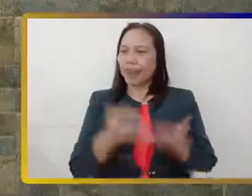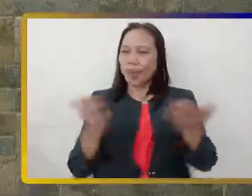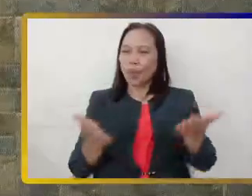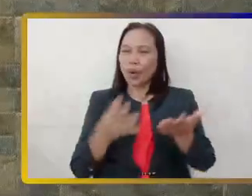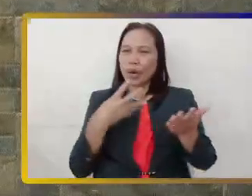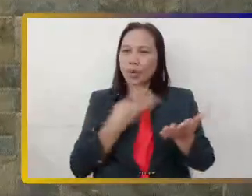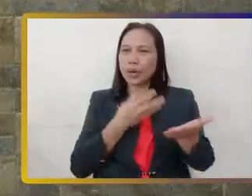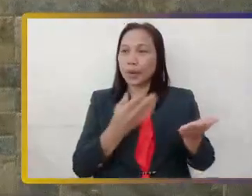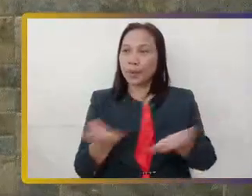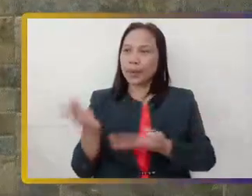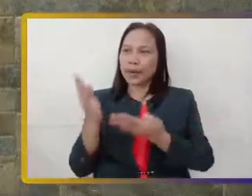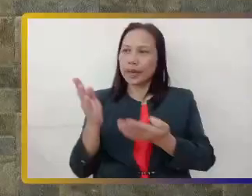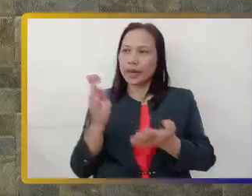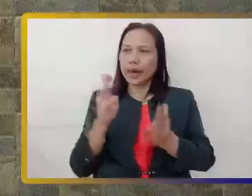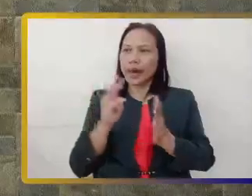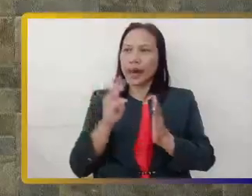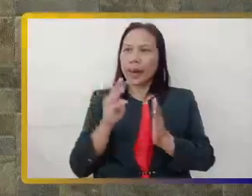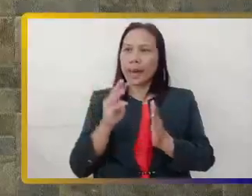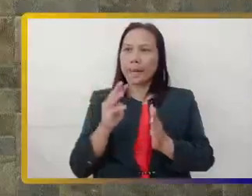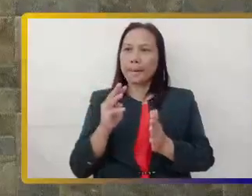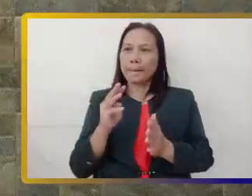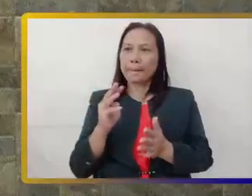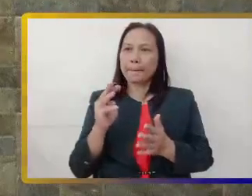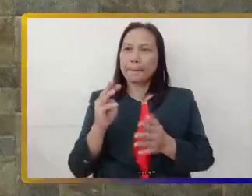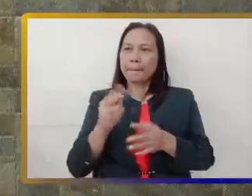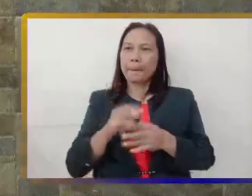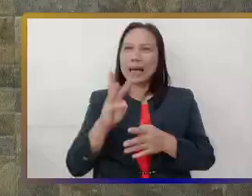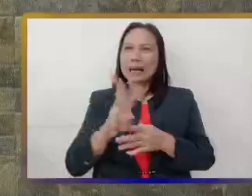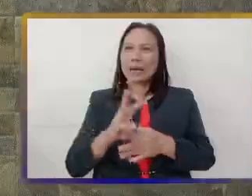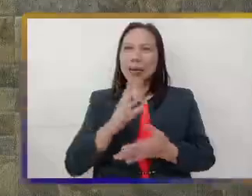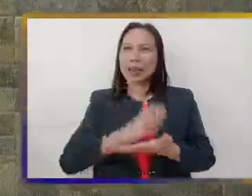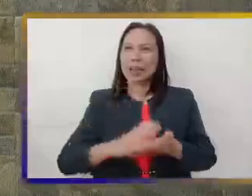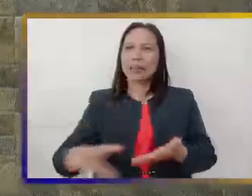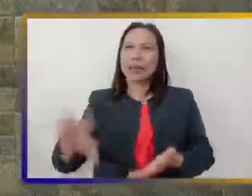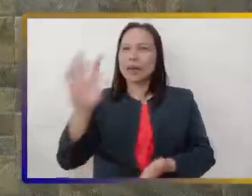right Matthew CH 15 ver